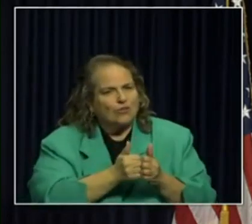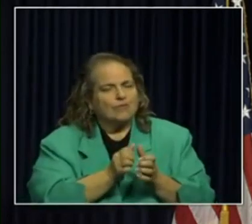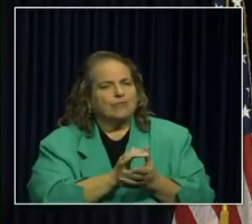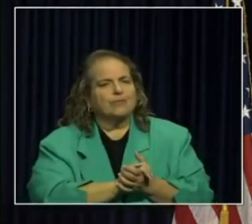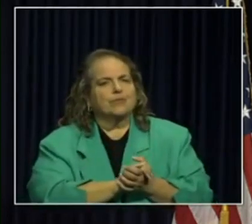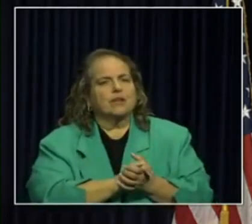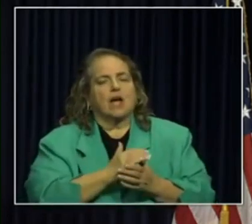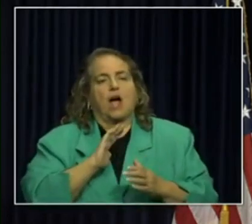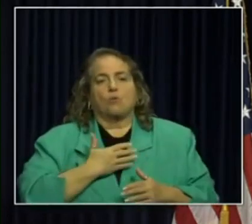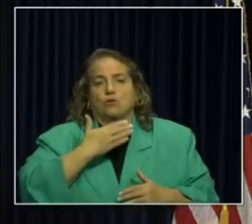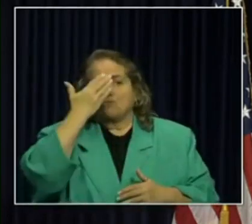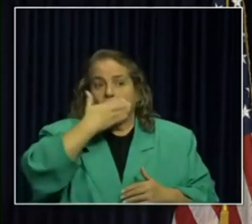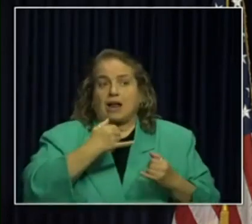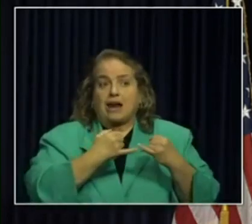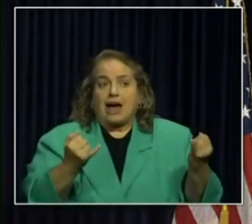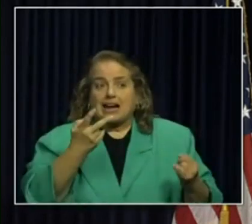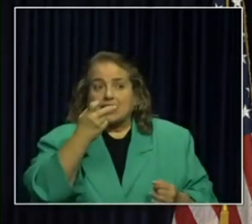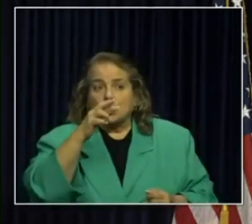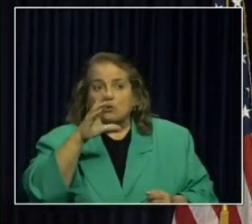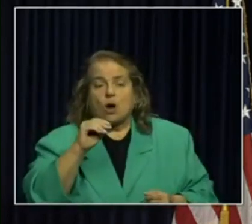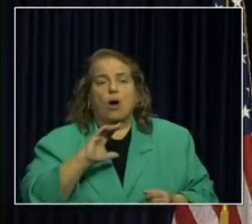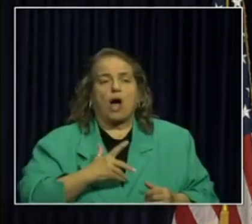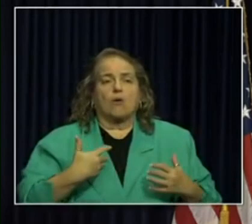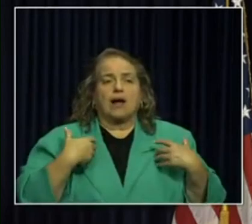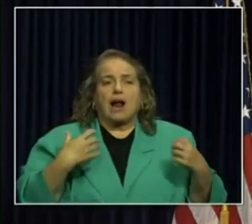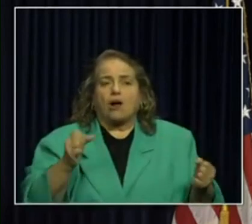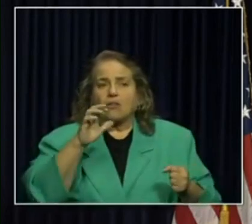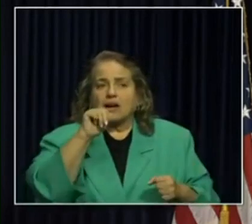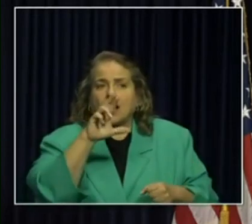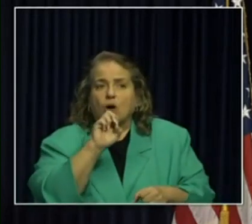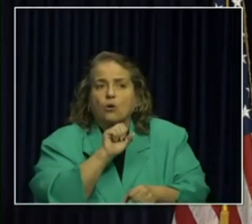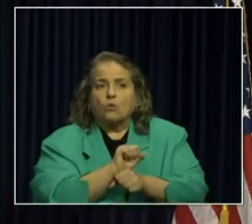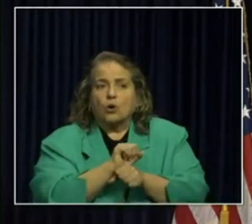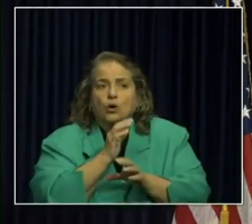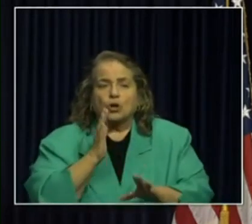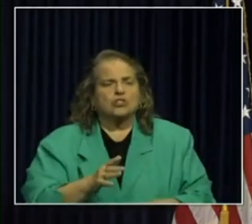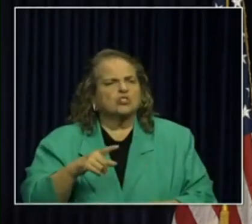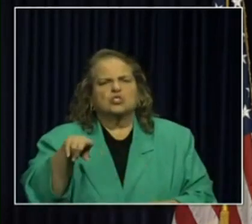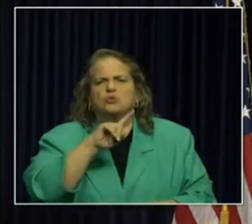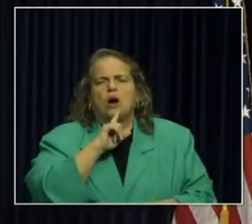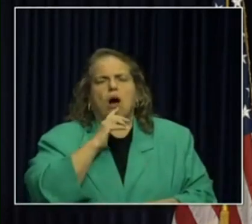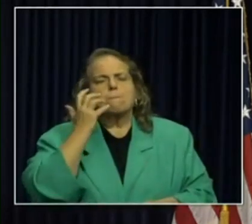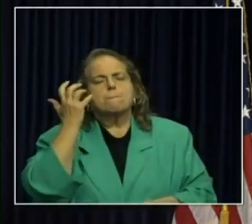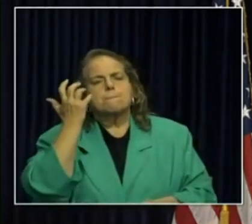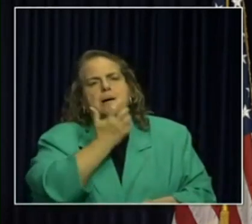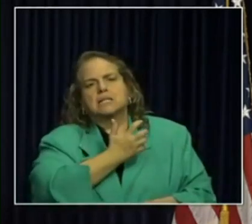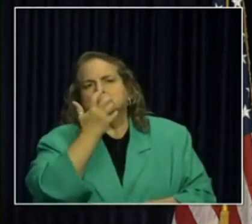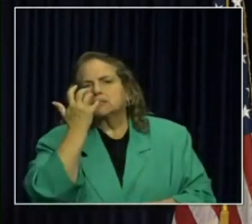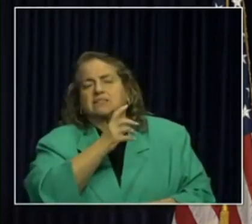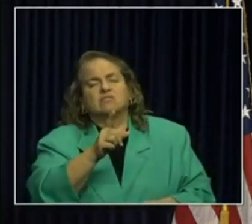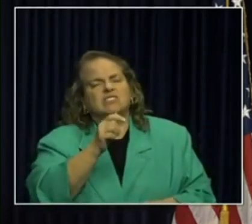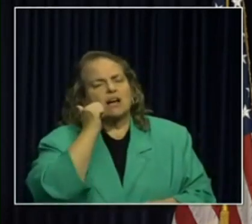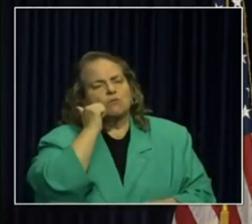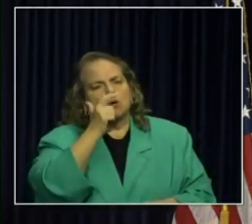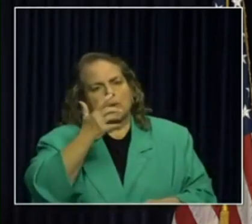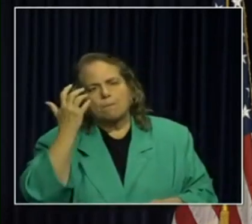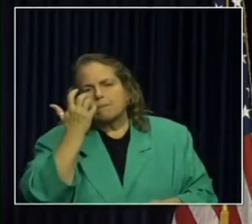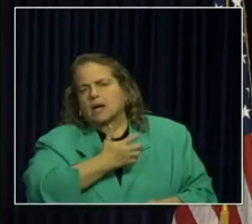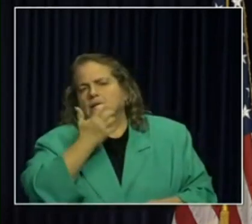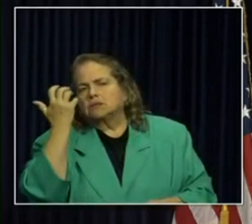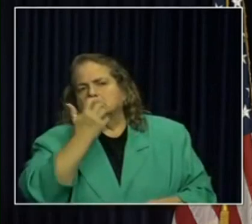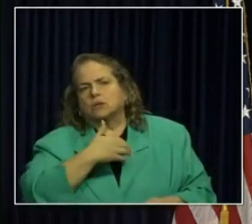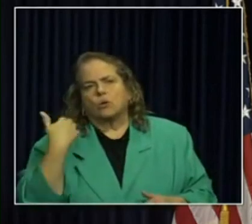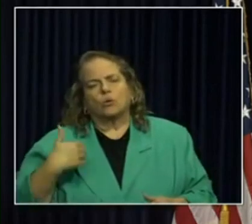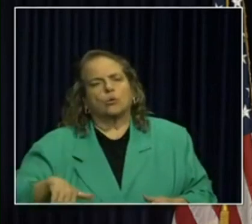our frontline heroes, our healthcare workers. You all are amazing. Every day you're amazing. You see around the country